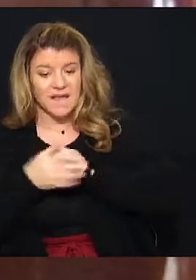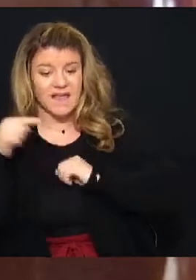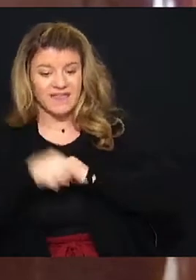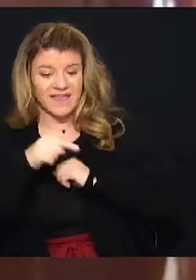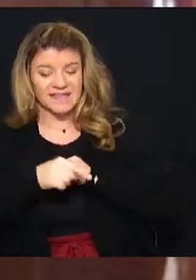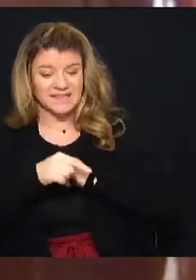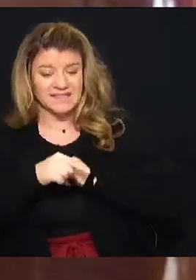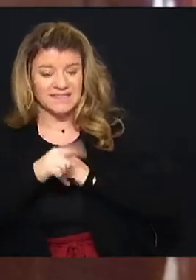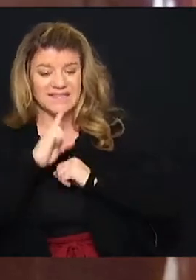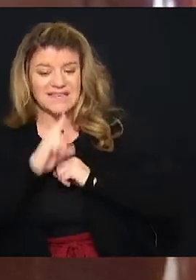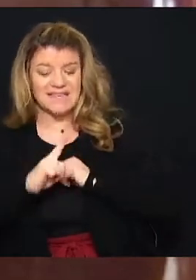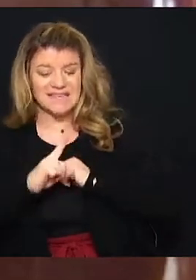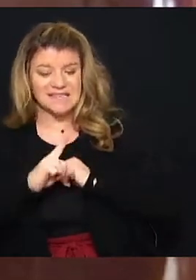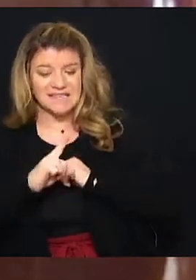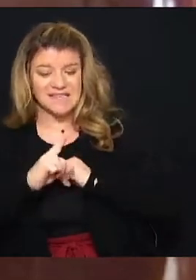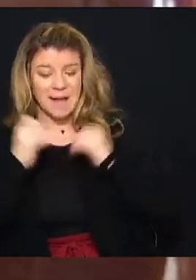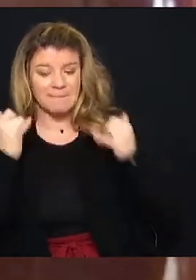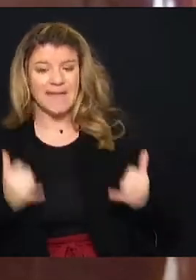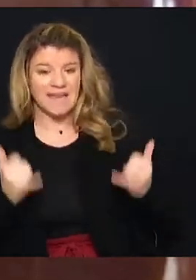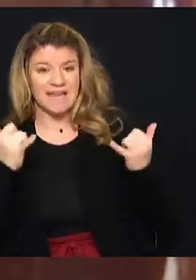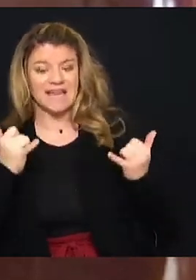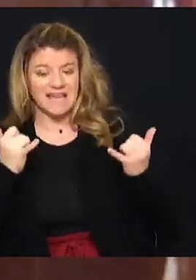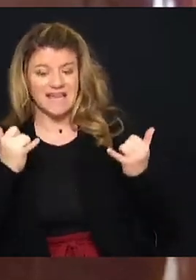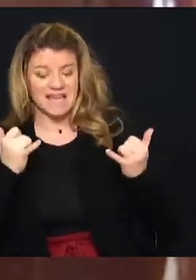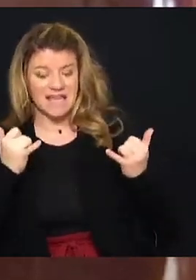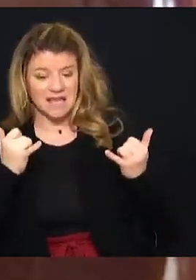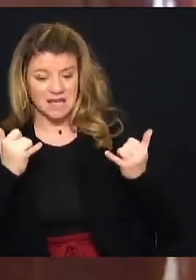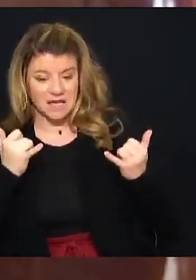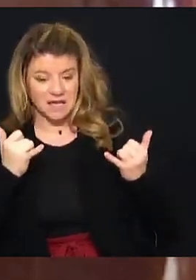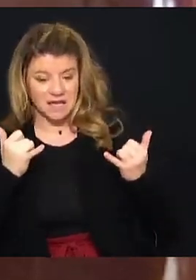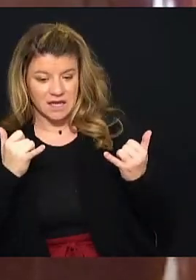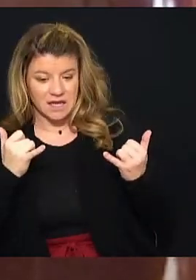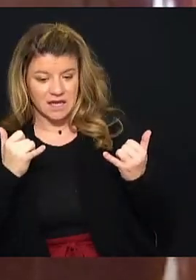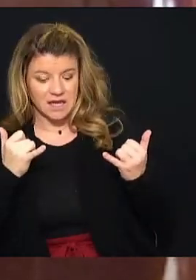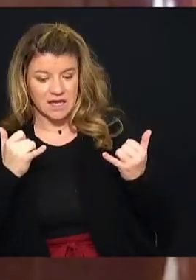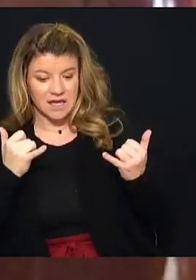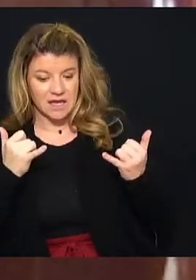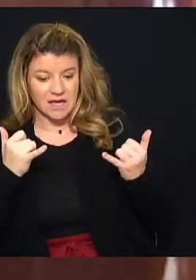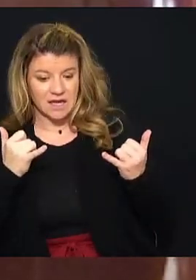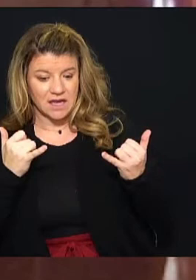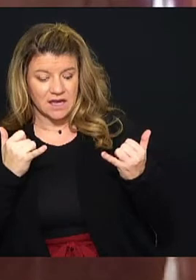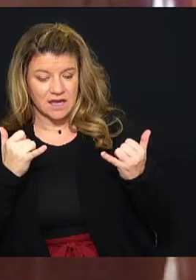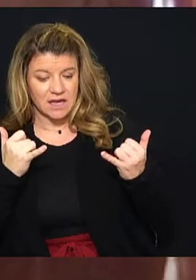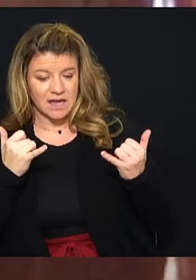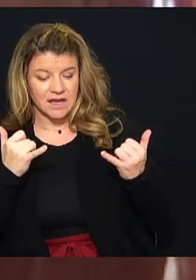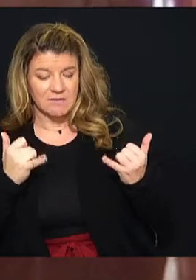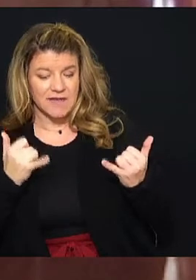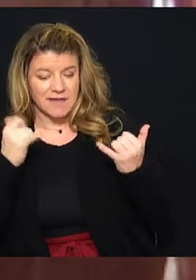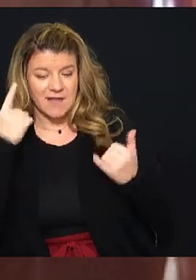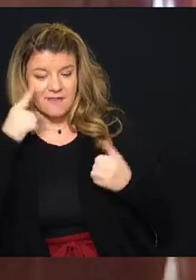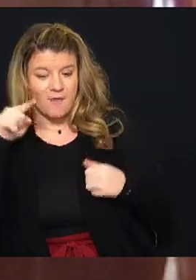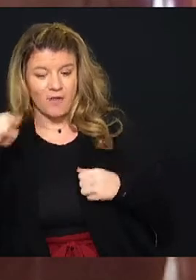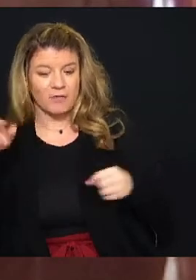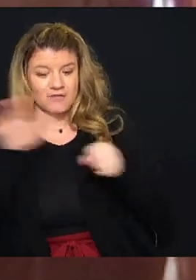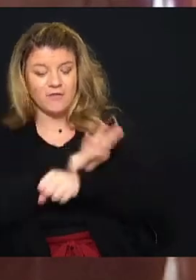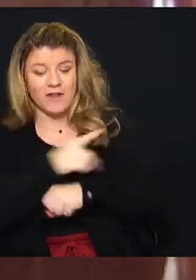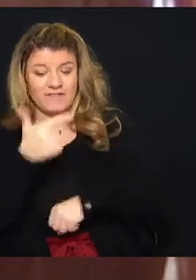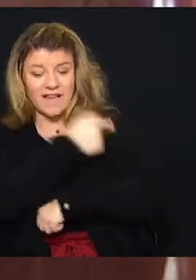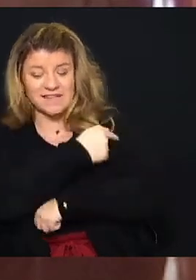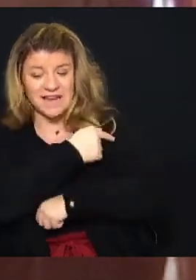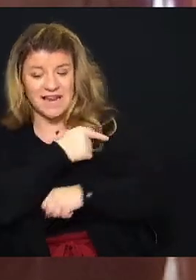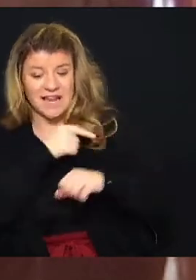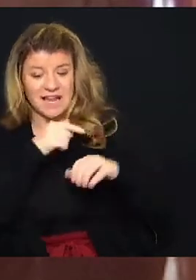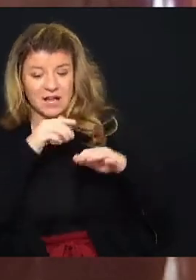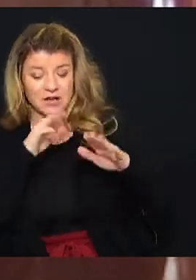is immediately the time to decide to fully vaccinate our children